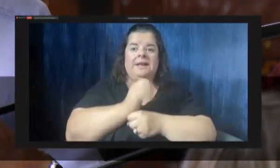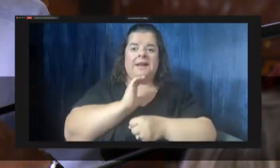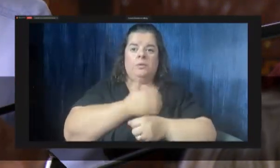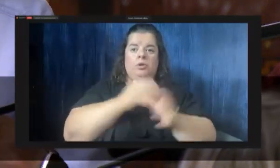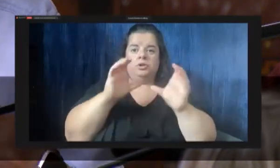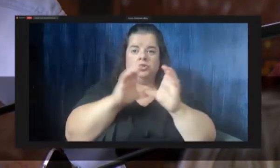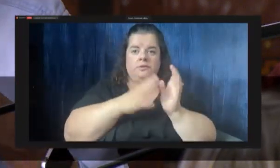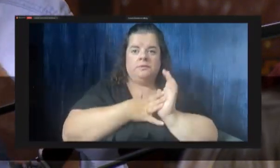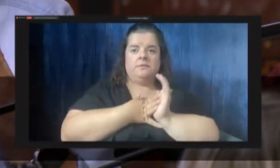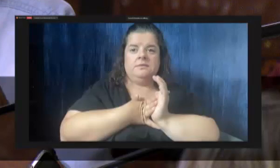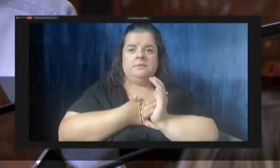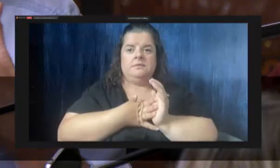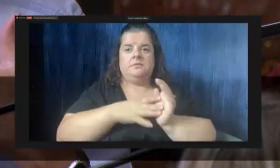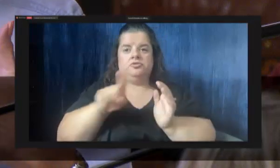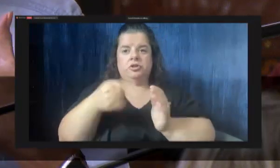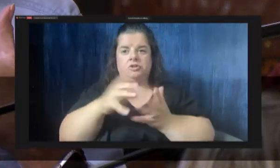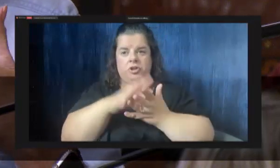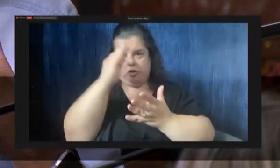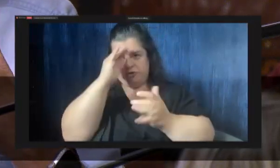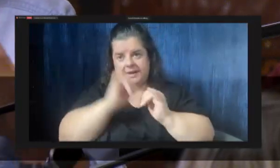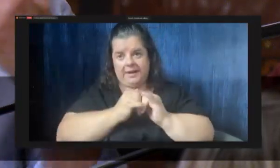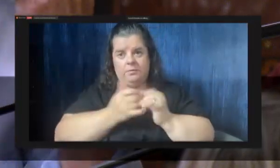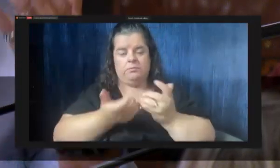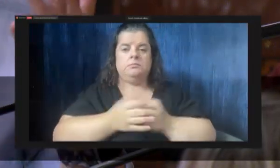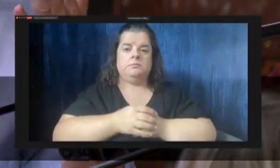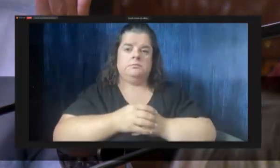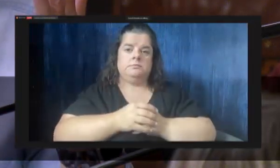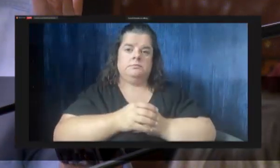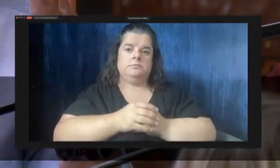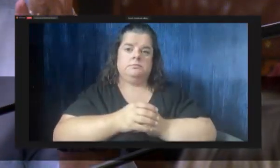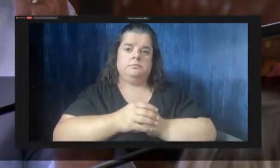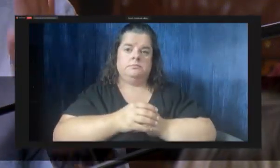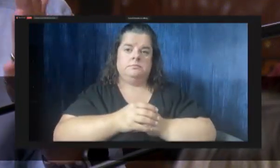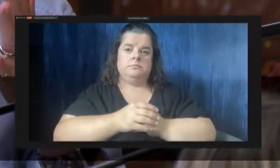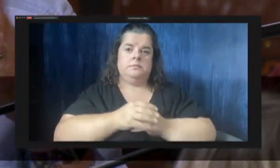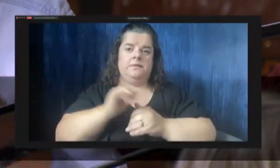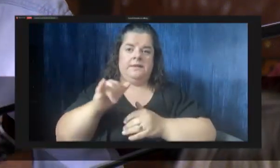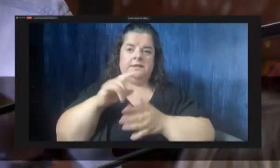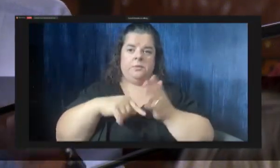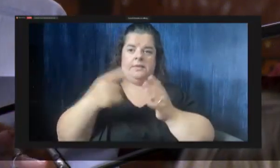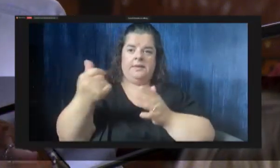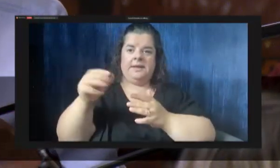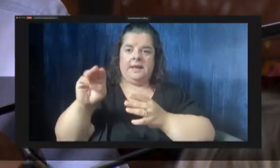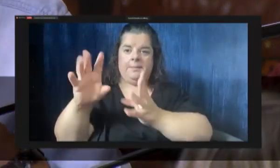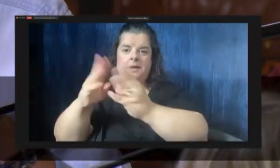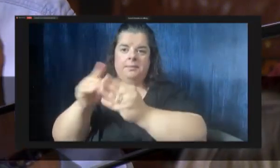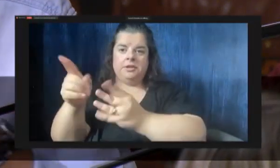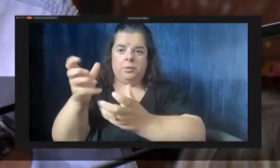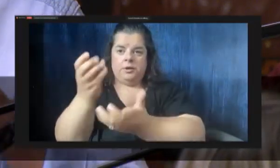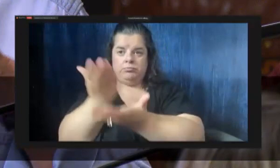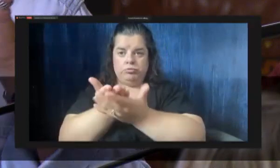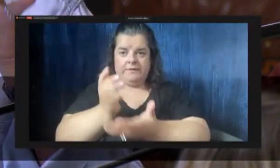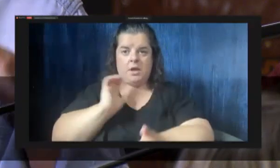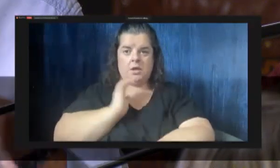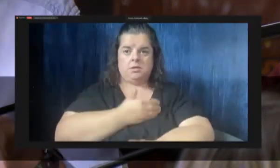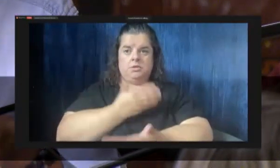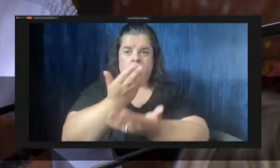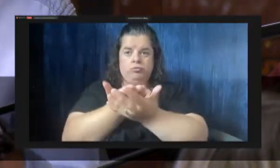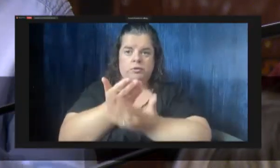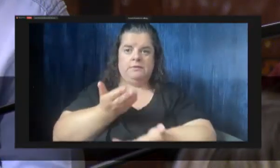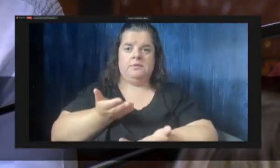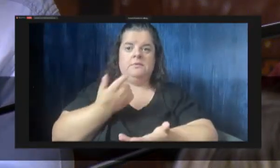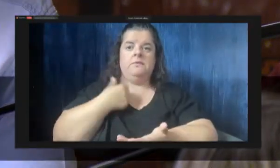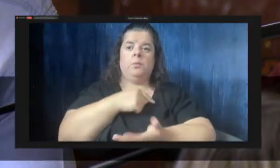to do it seems to me what the Game Commission wants us to prove, so that we can